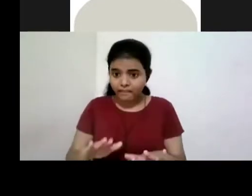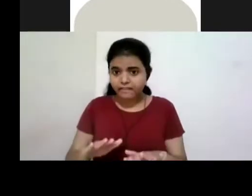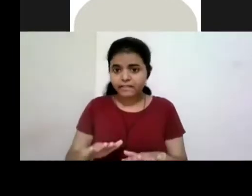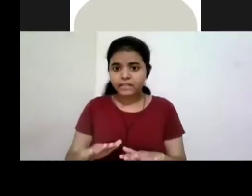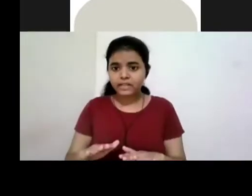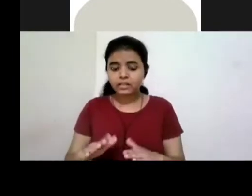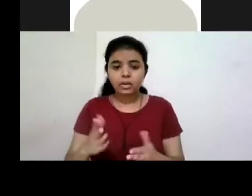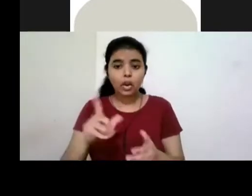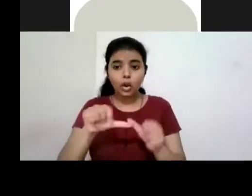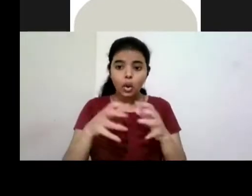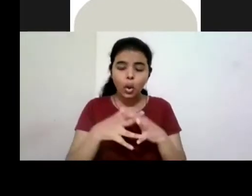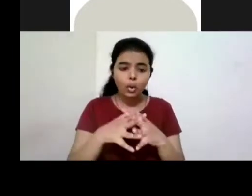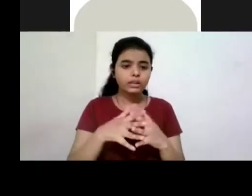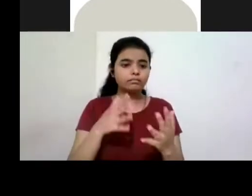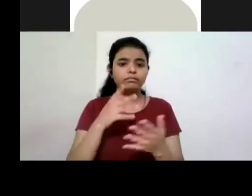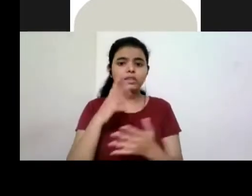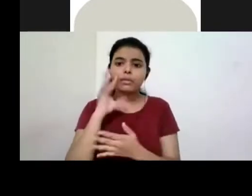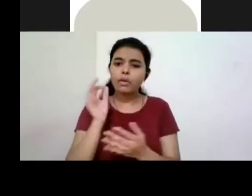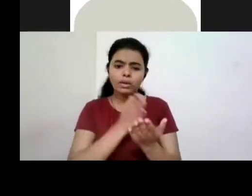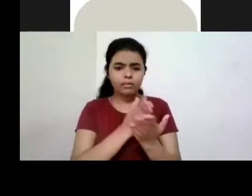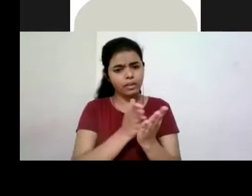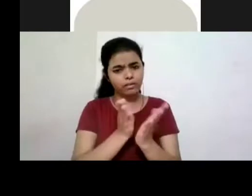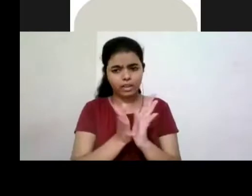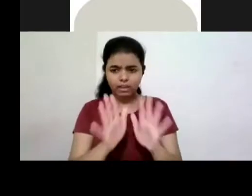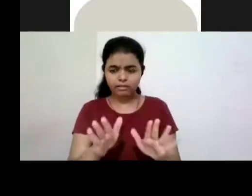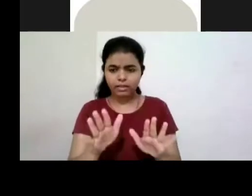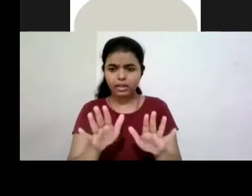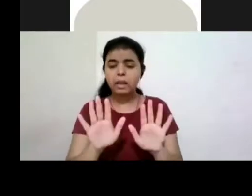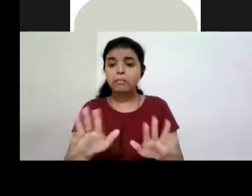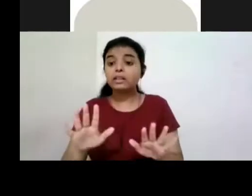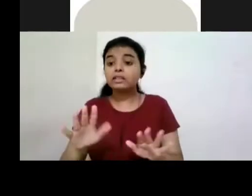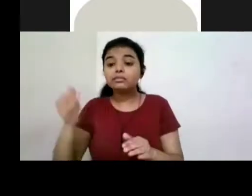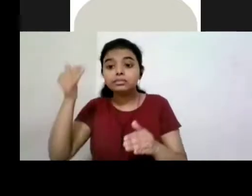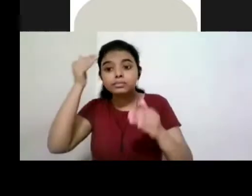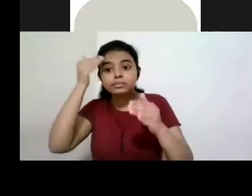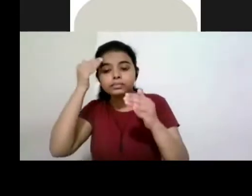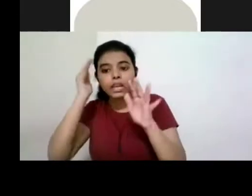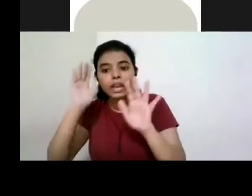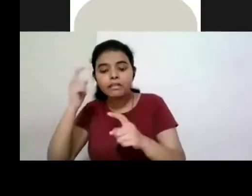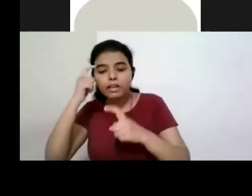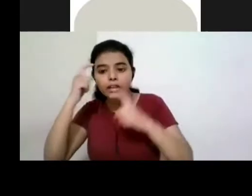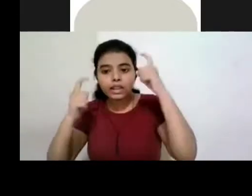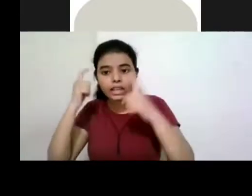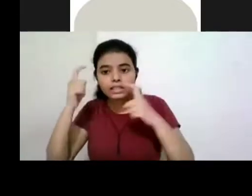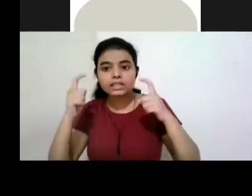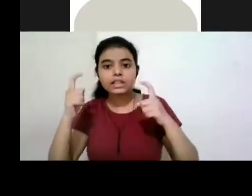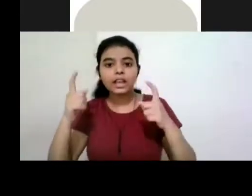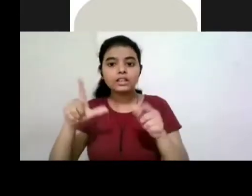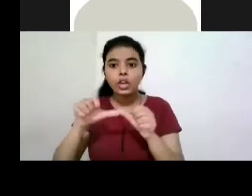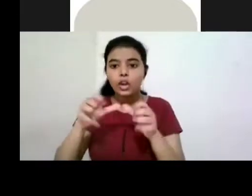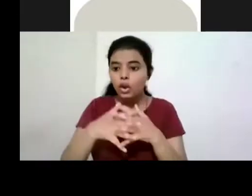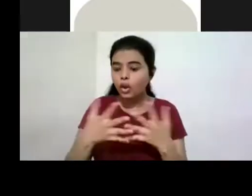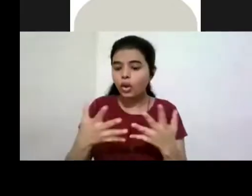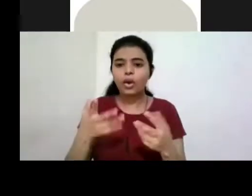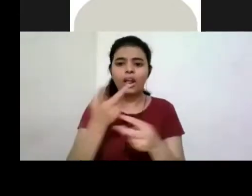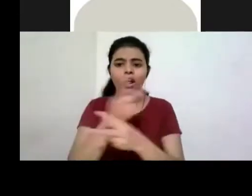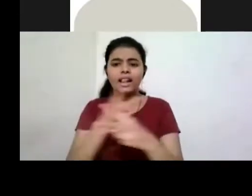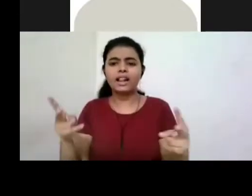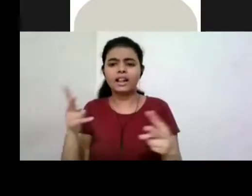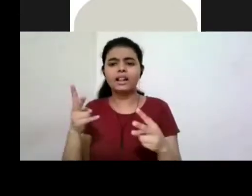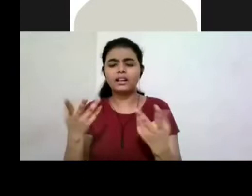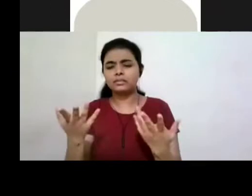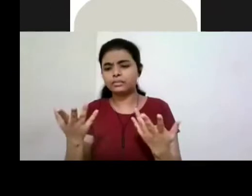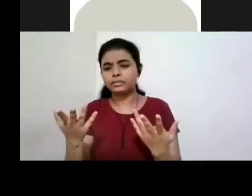looking at the law, or you don't have whole schools of thought which talk about law, looking at law in a more,